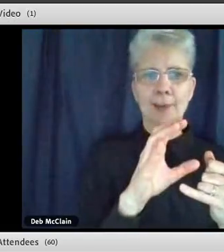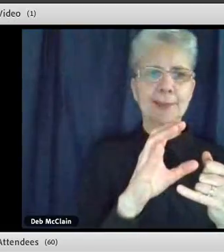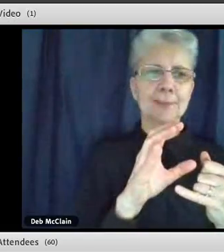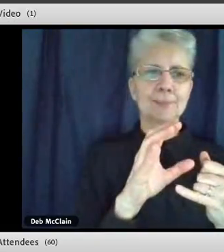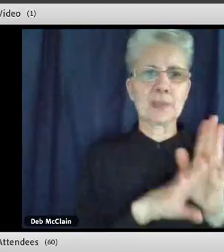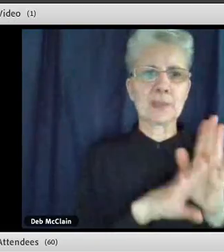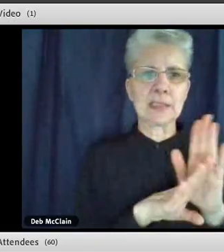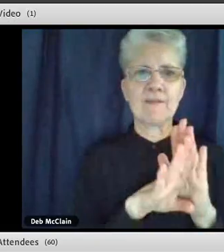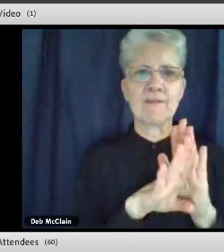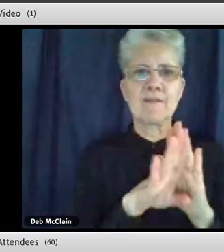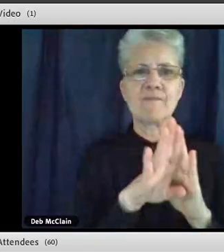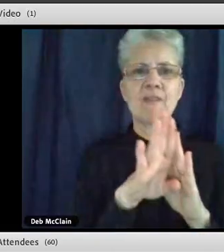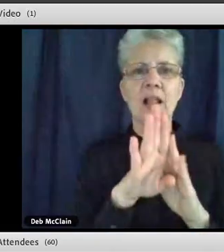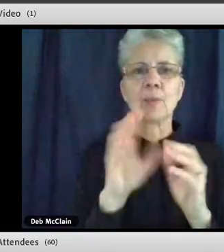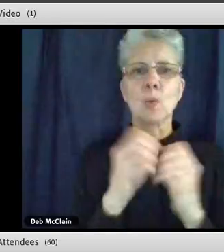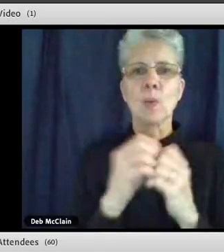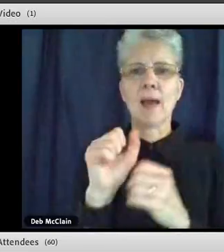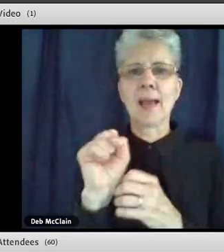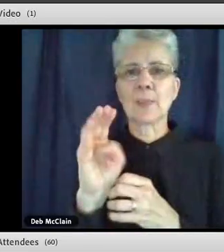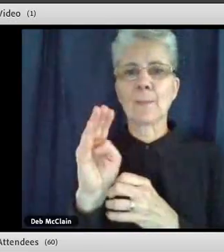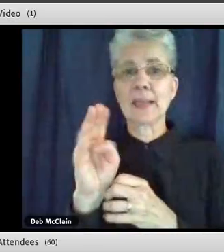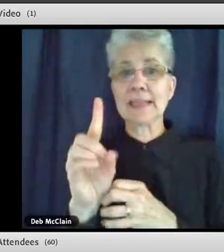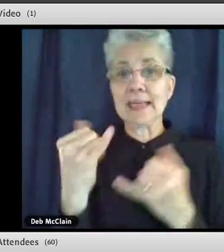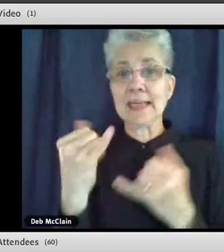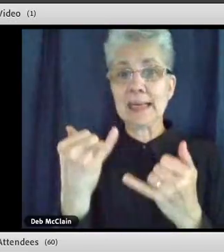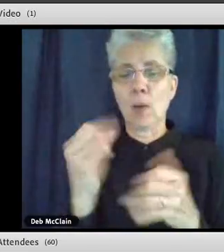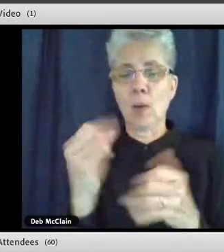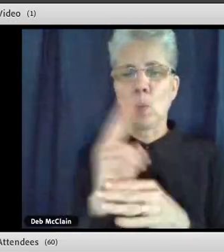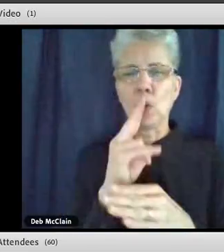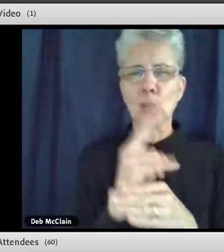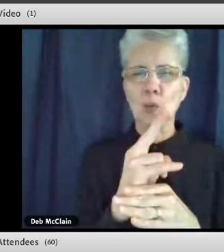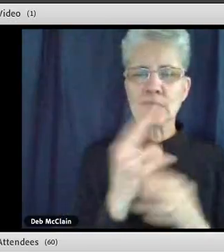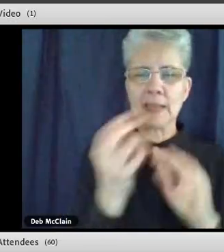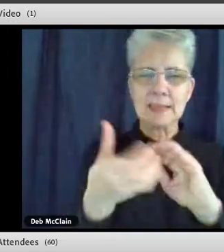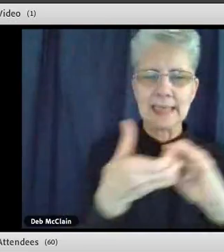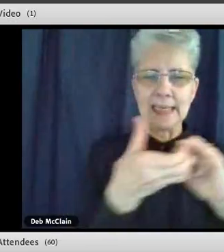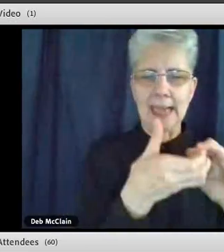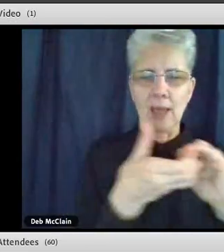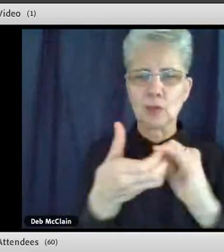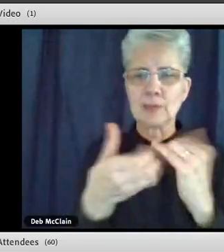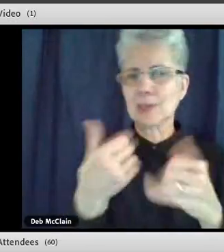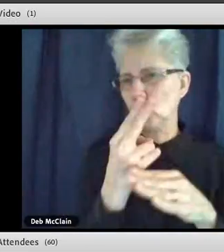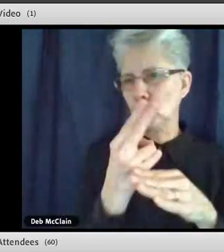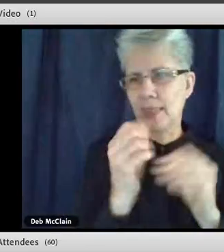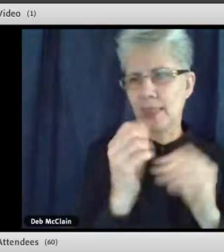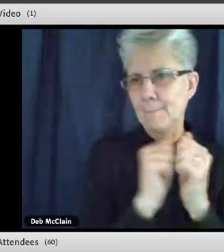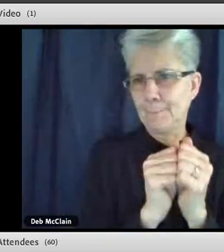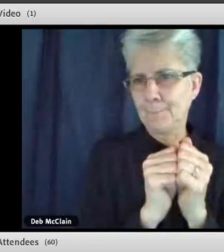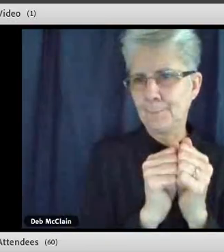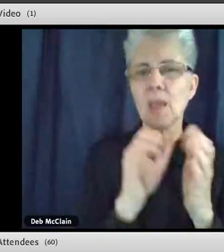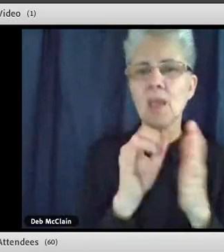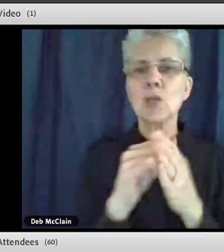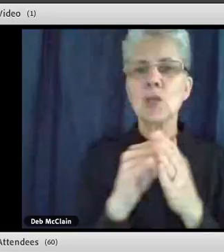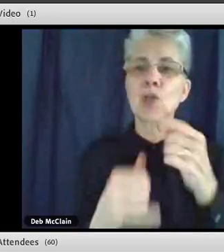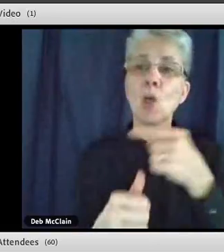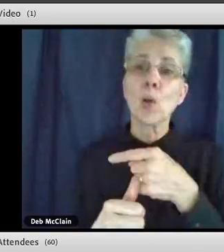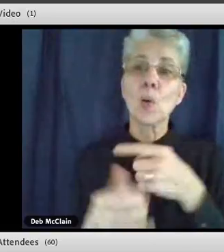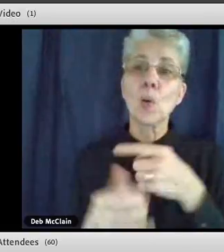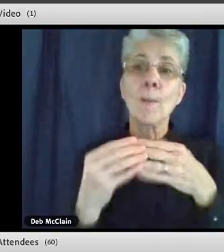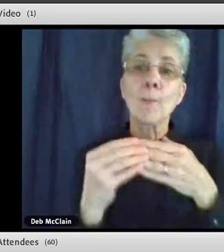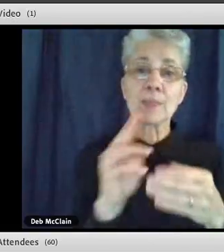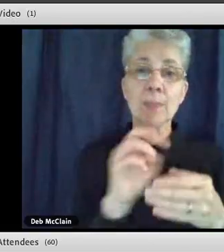alongside ISBD, we are using them in tandem. We're still using them. So this then brings me to MARC.